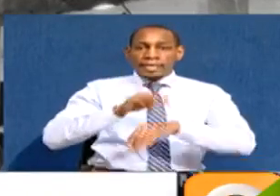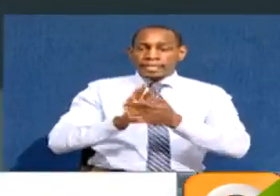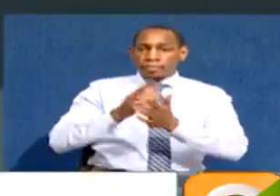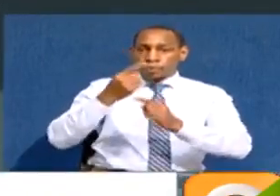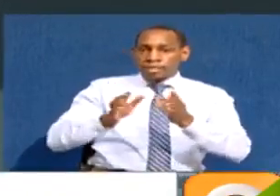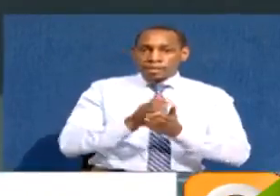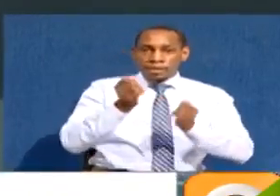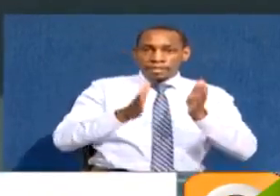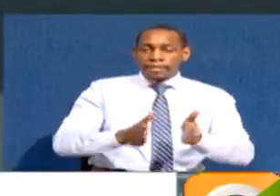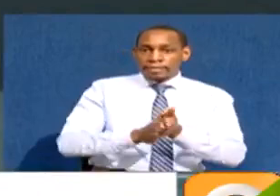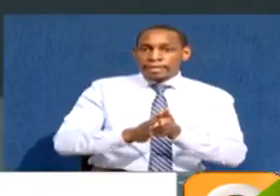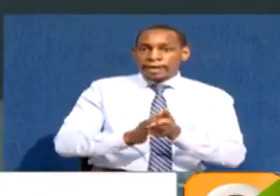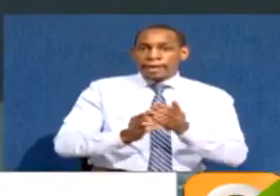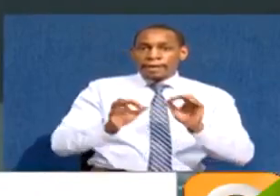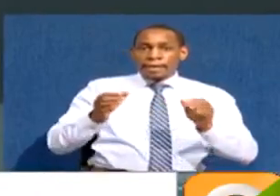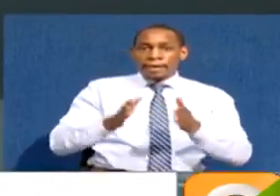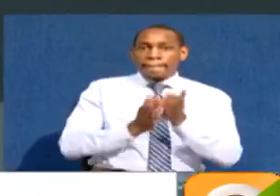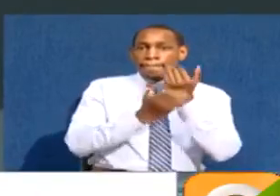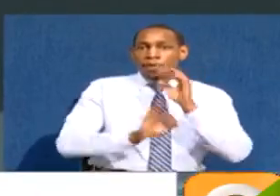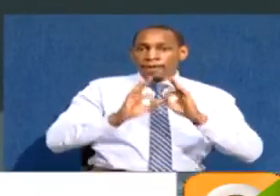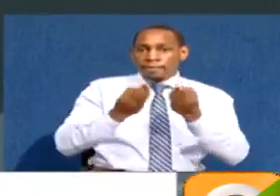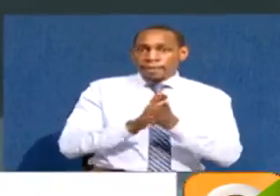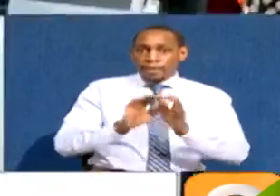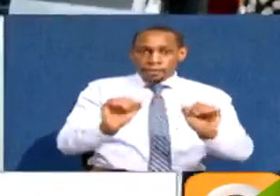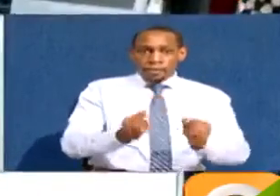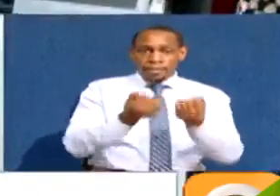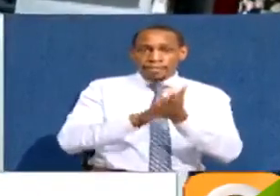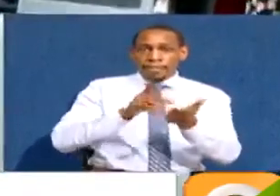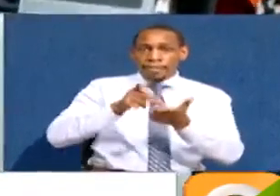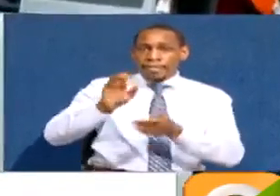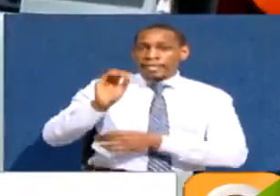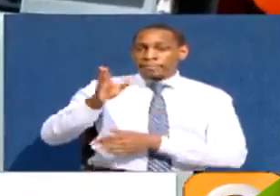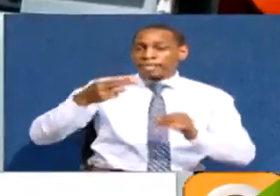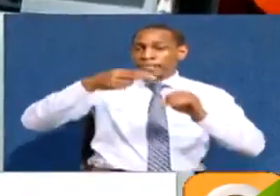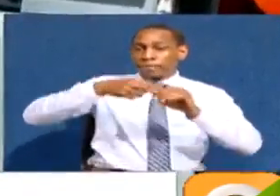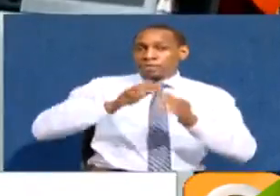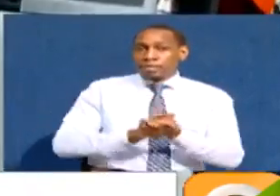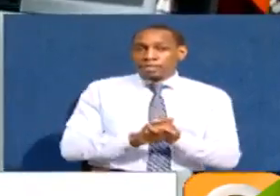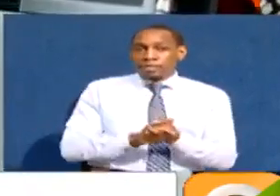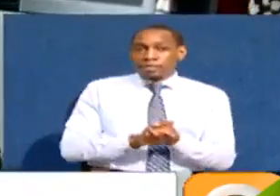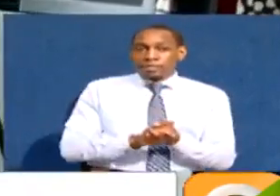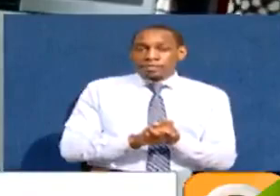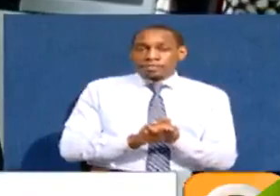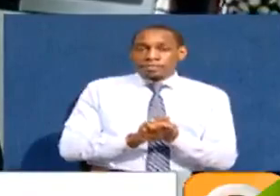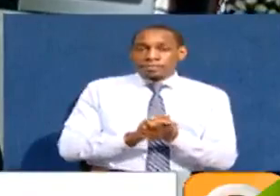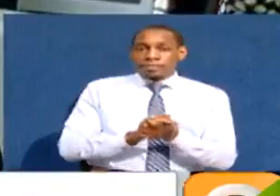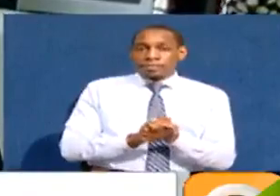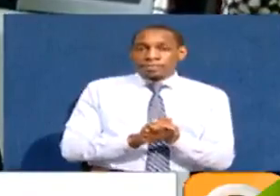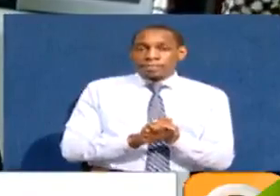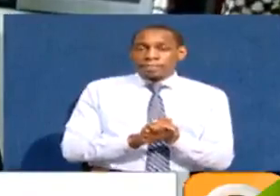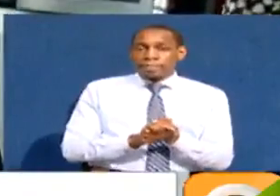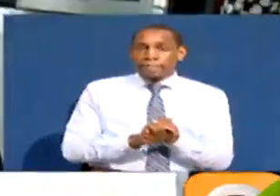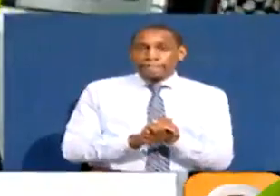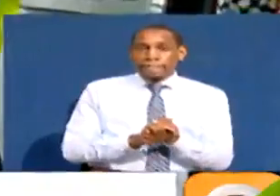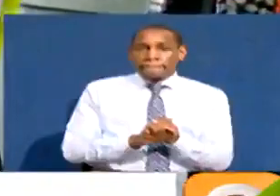year that motorists and low-income households in the country have been spared from paying more for fuel in a consecutive review.